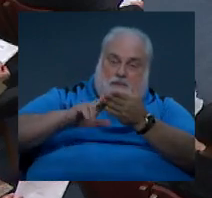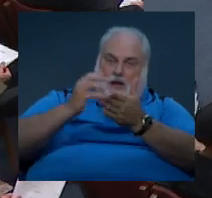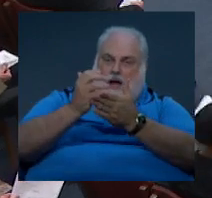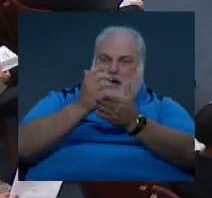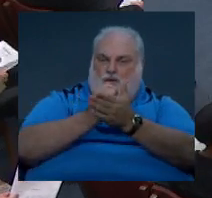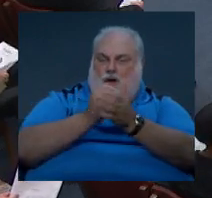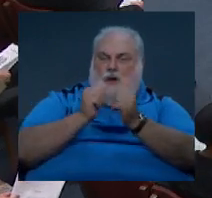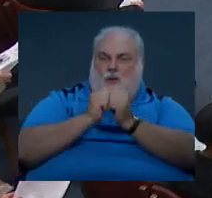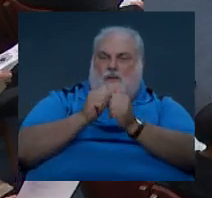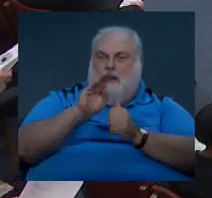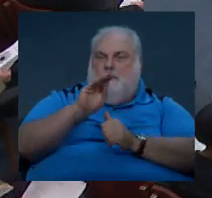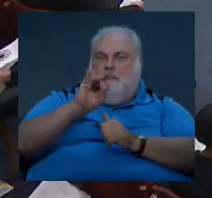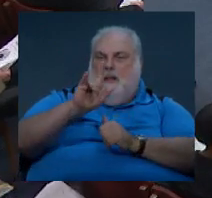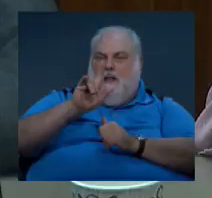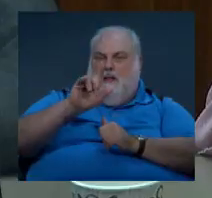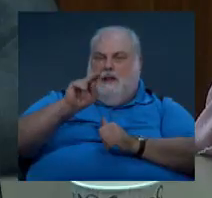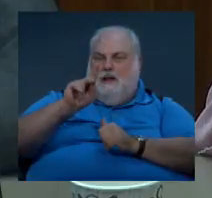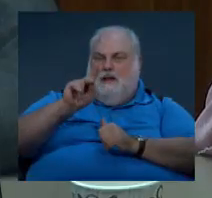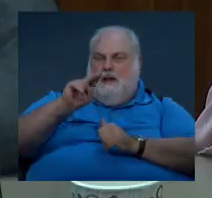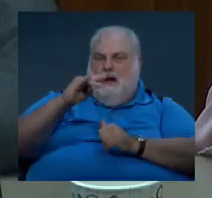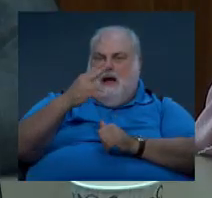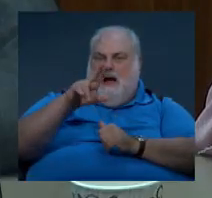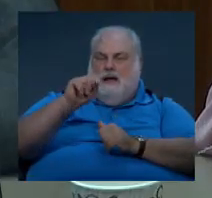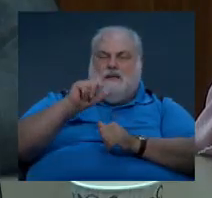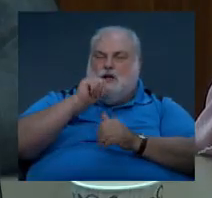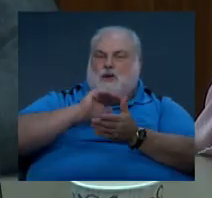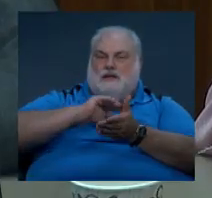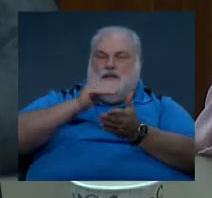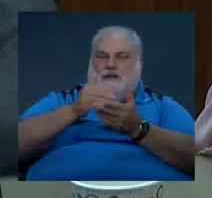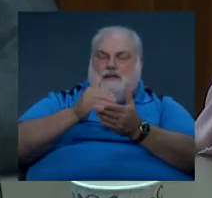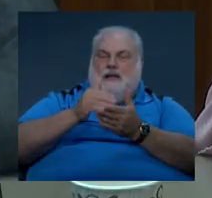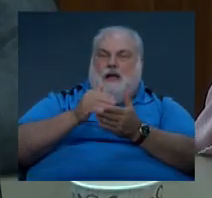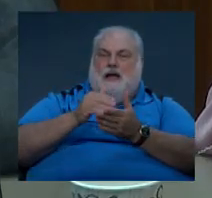contract with Bill Knight Ford Fleet Center in amount not to exceed